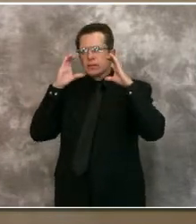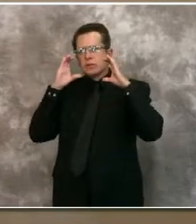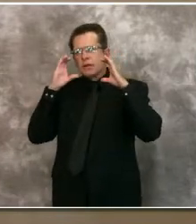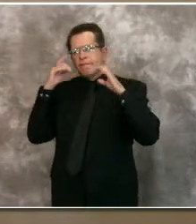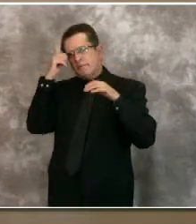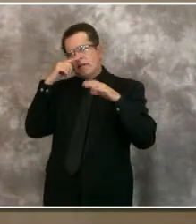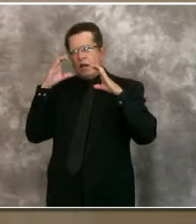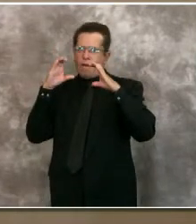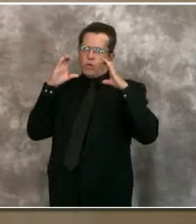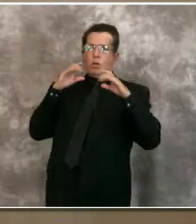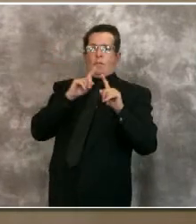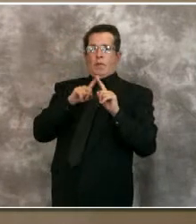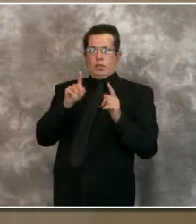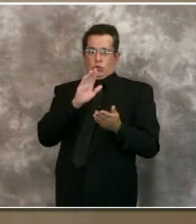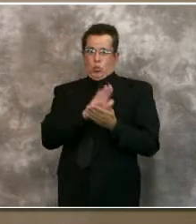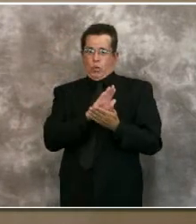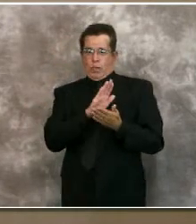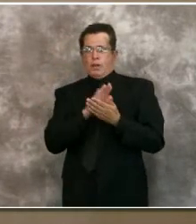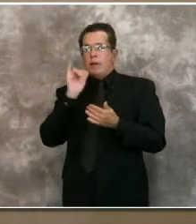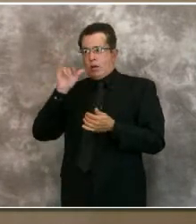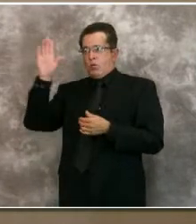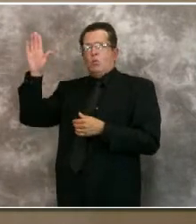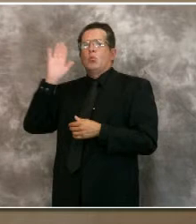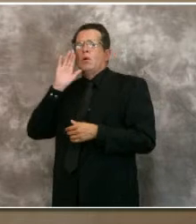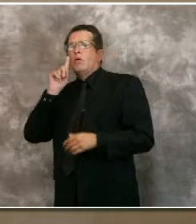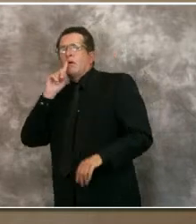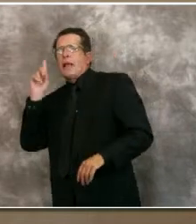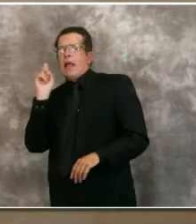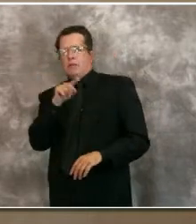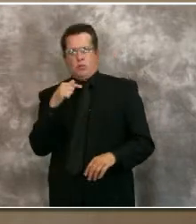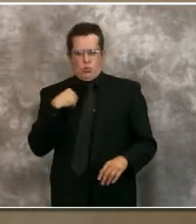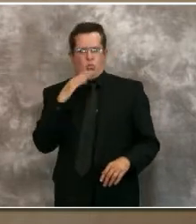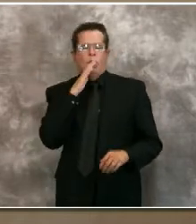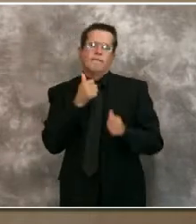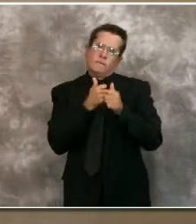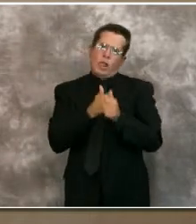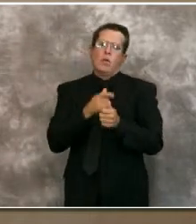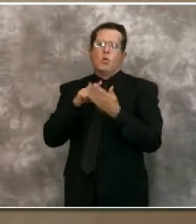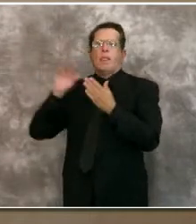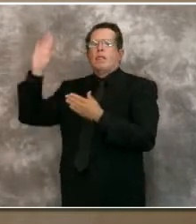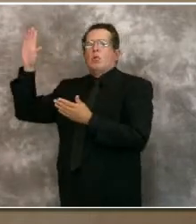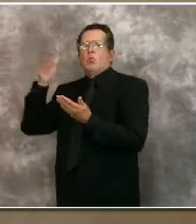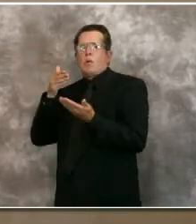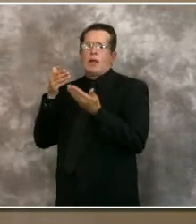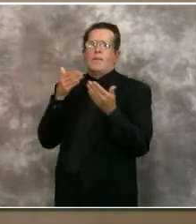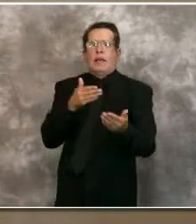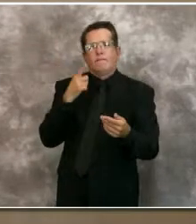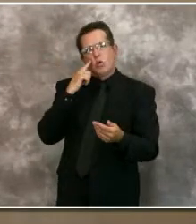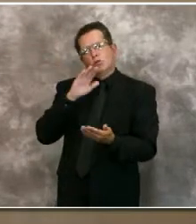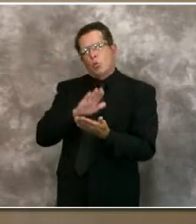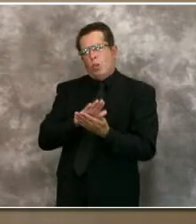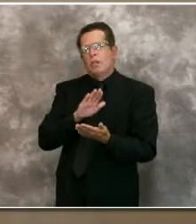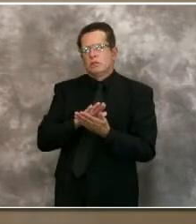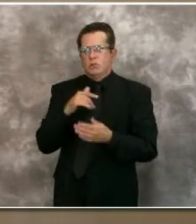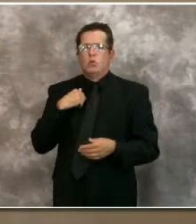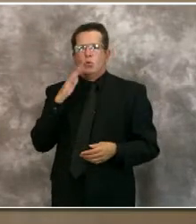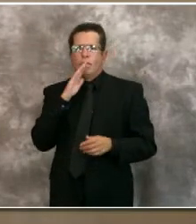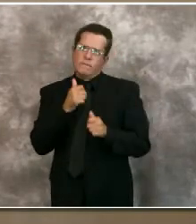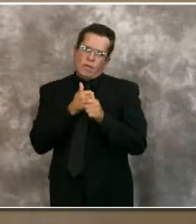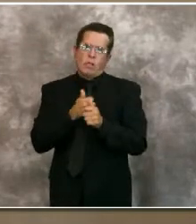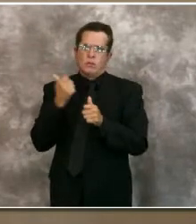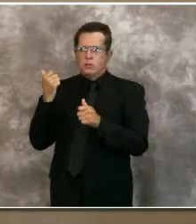with the school's guidance coming out, we will align with that for schools, and then schools will follow